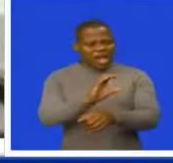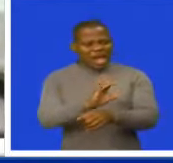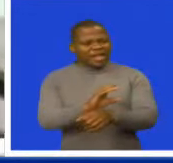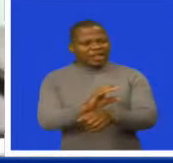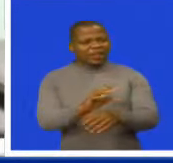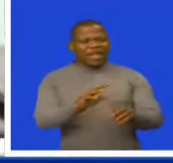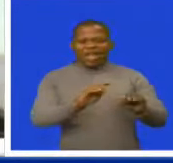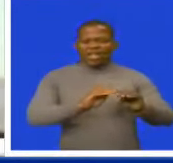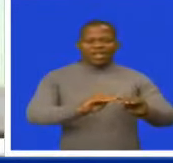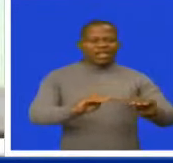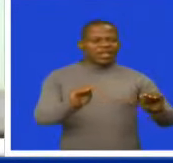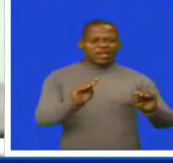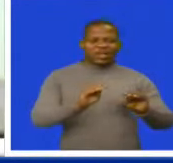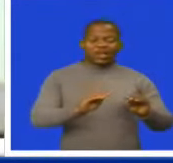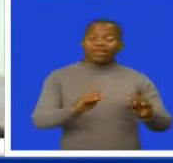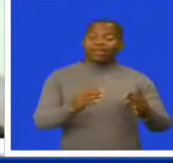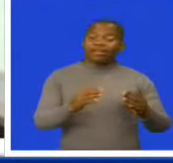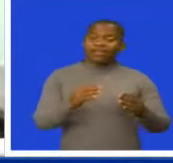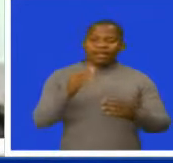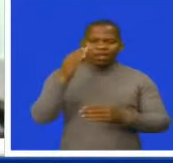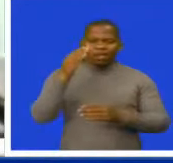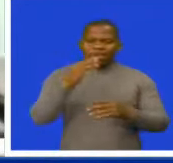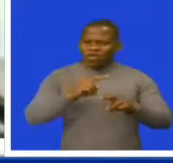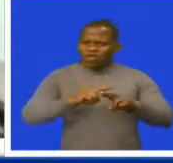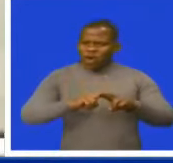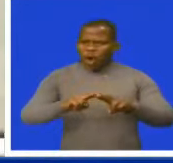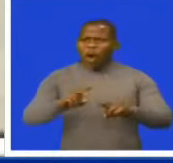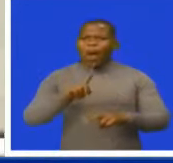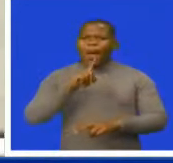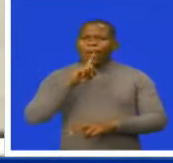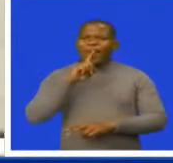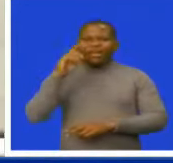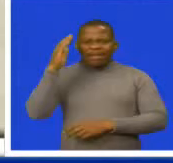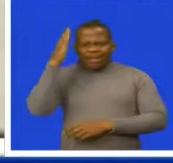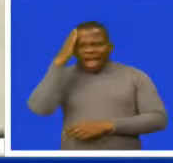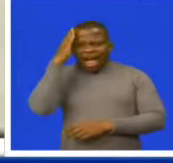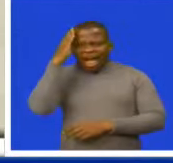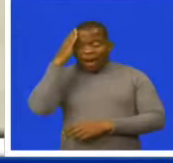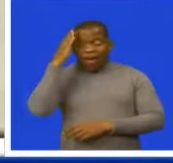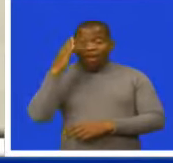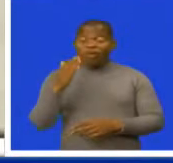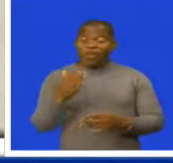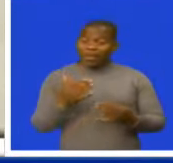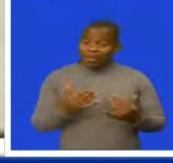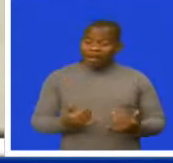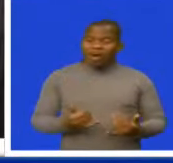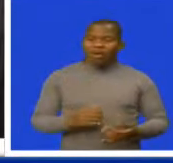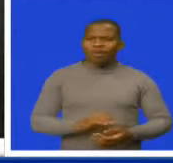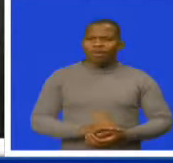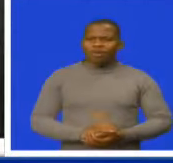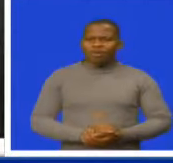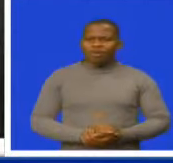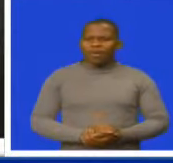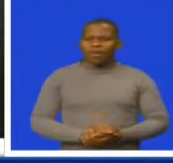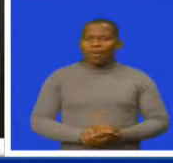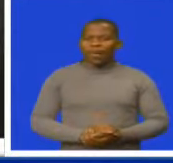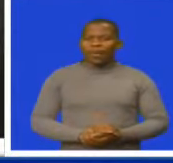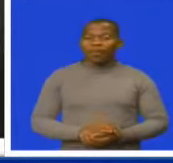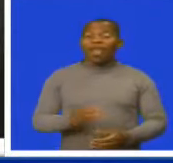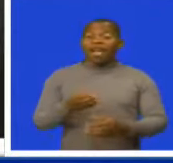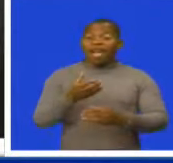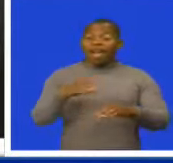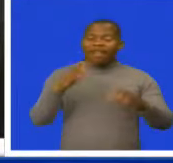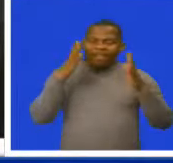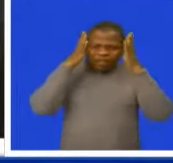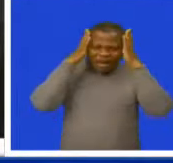ngekuhlela umndeni iyasebenza. Livo laseswatini-ke libe livele ukucala ukufika kubona into labathathu